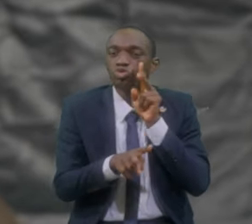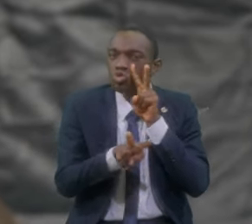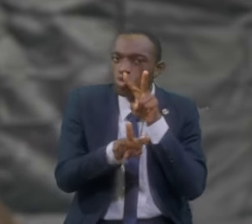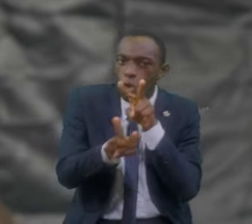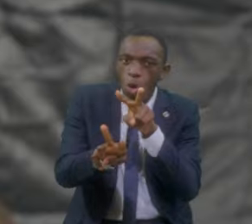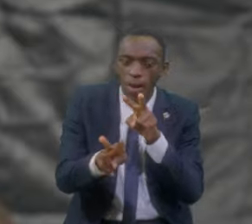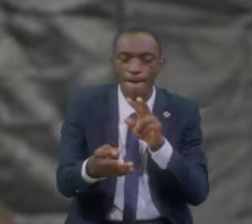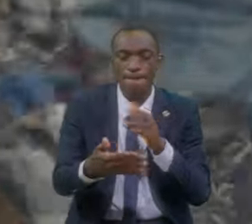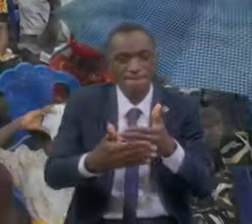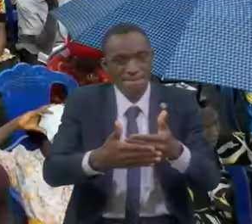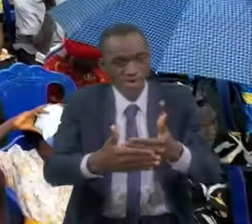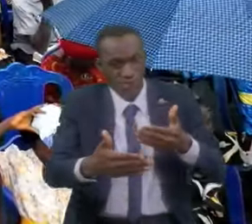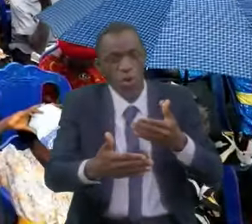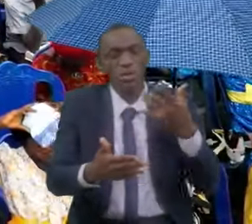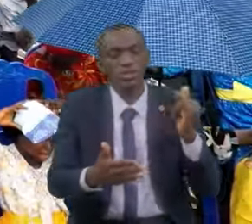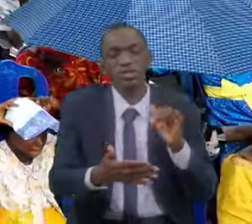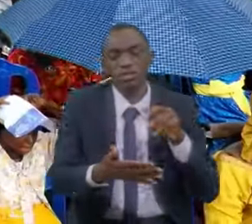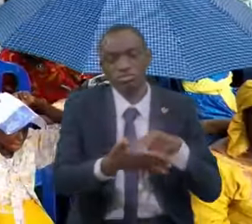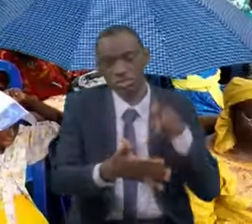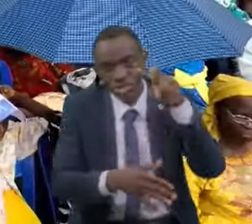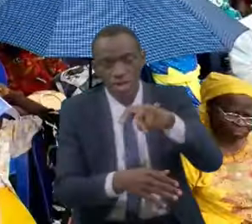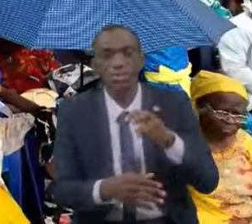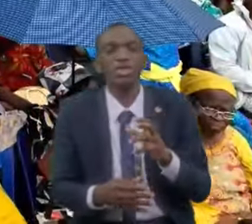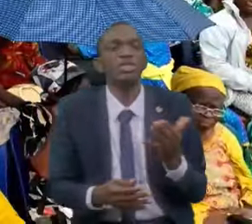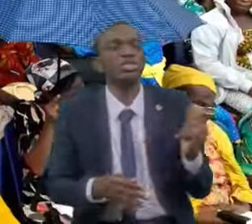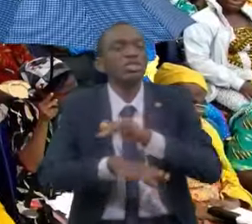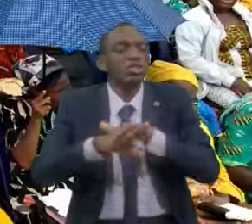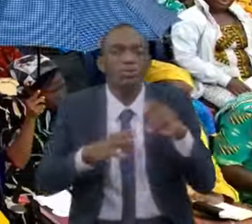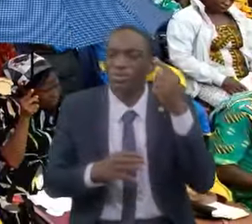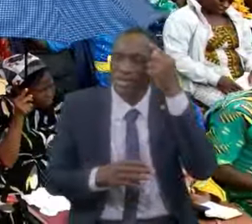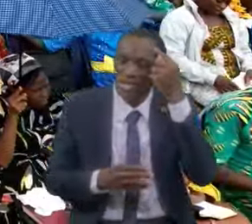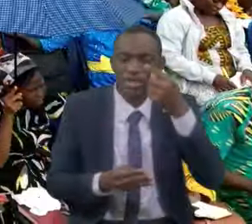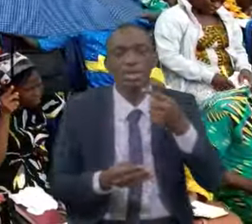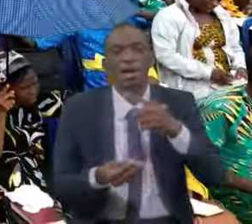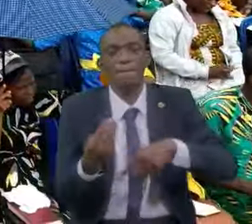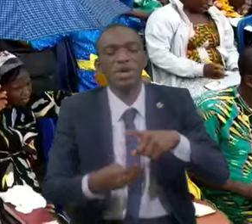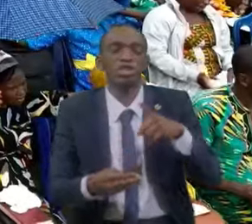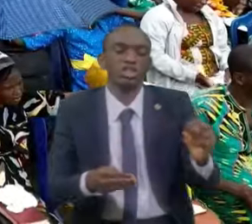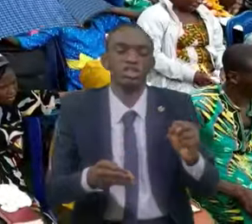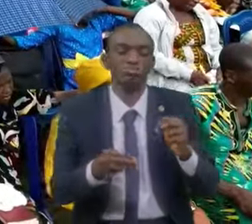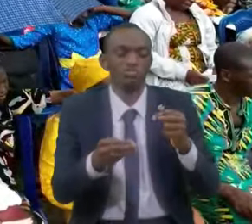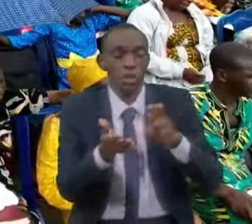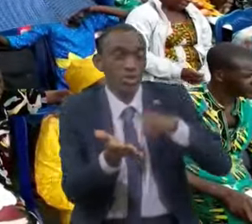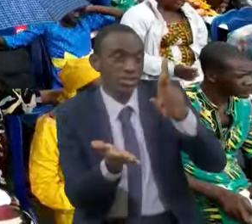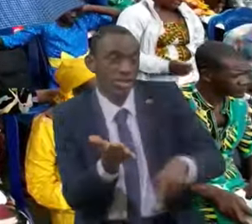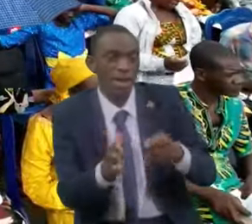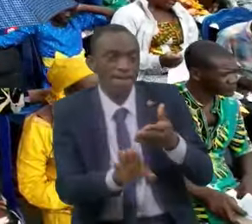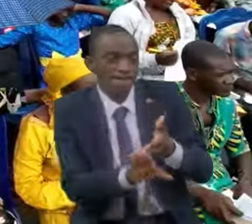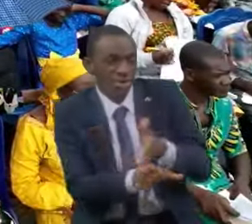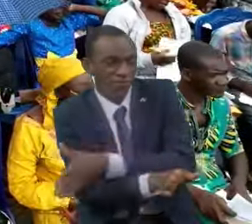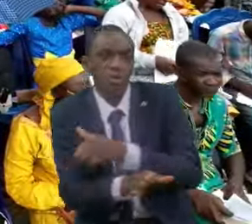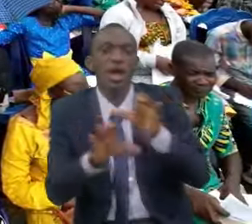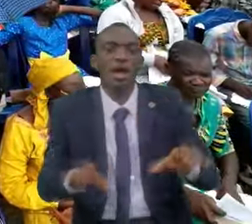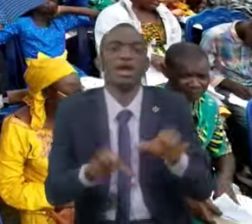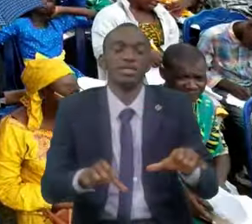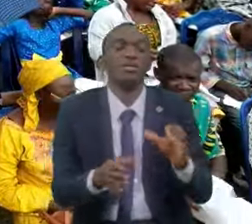They don't think of the consequences before they act. There are many people like that in the world,